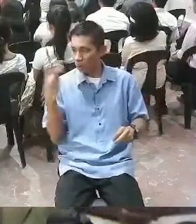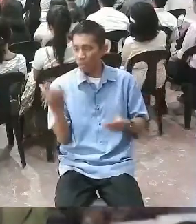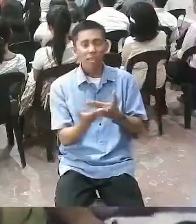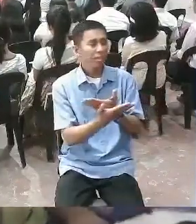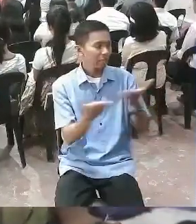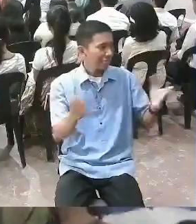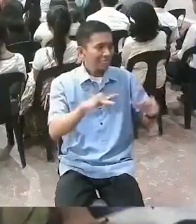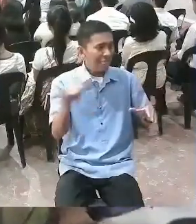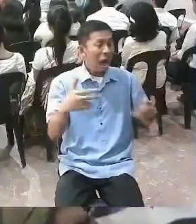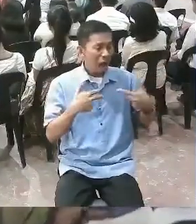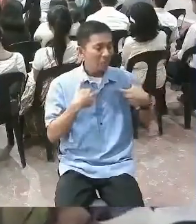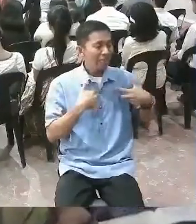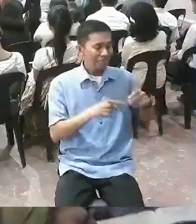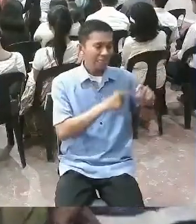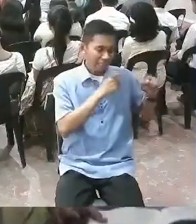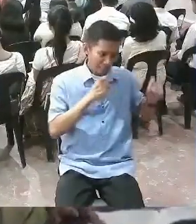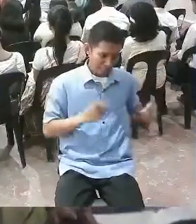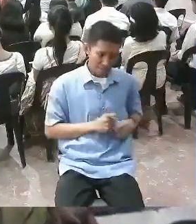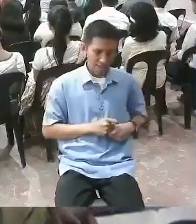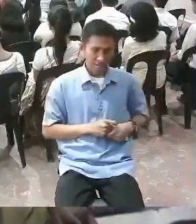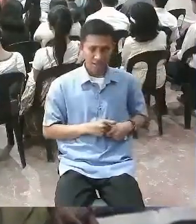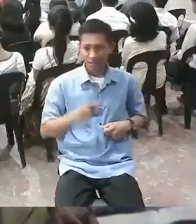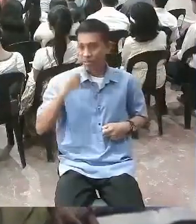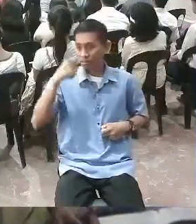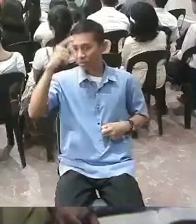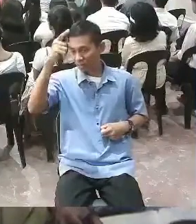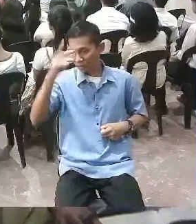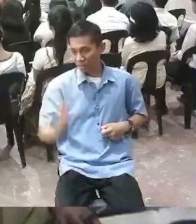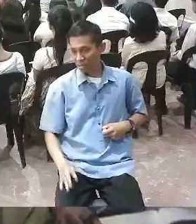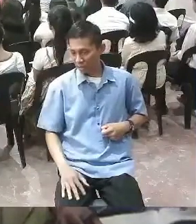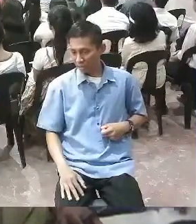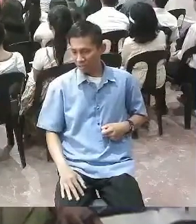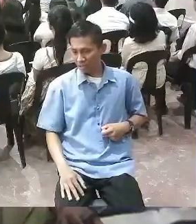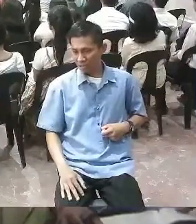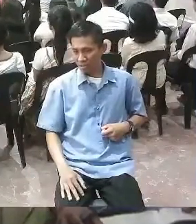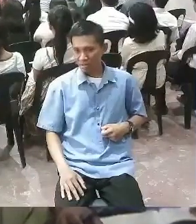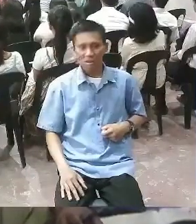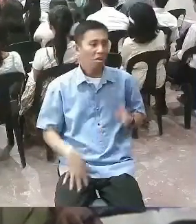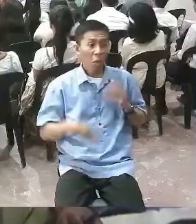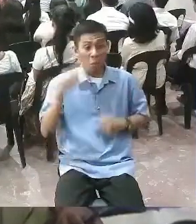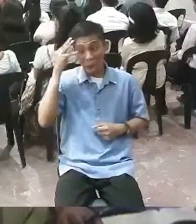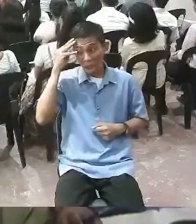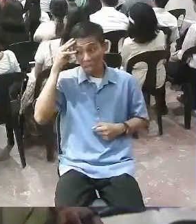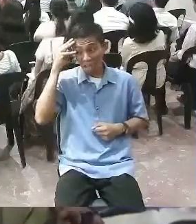I tried to answer that question myself several years